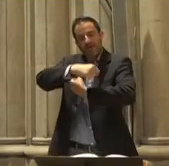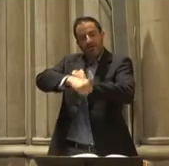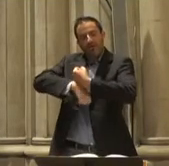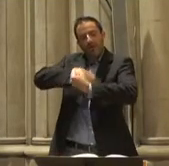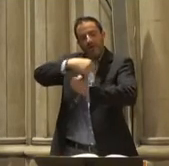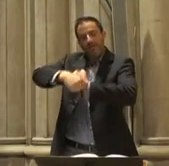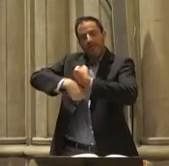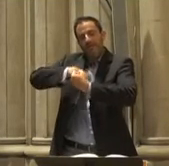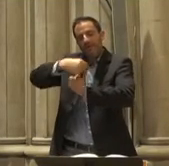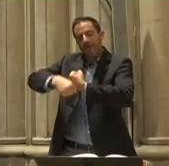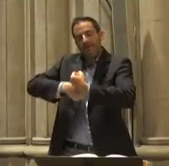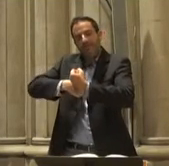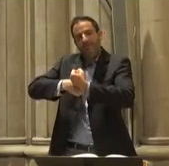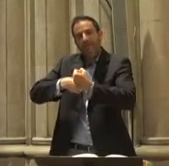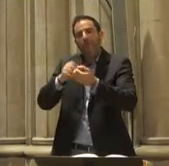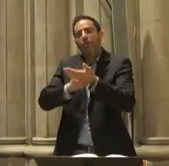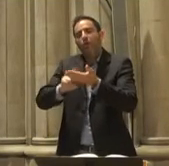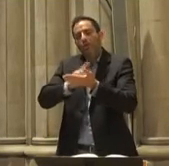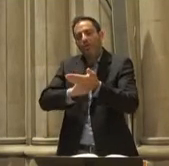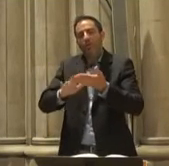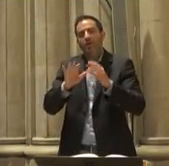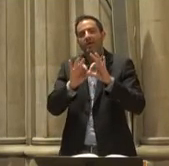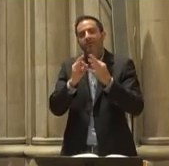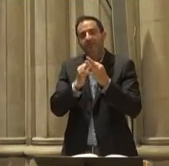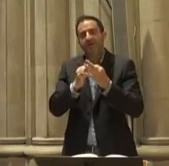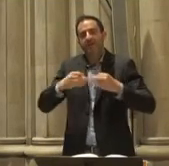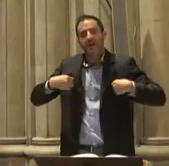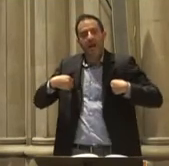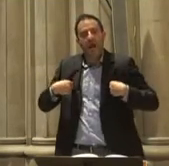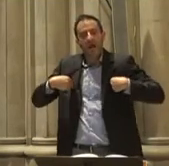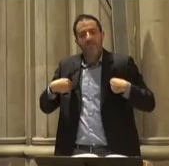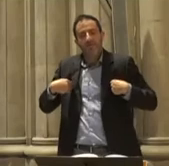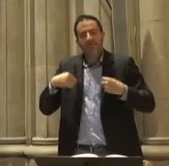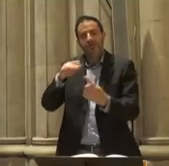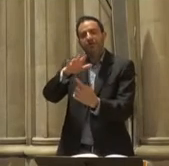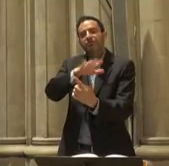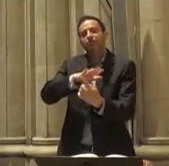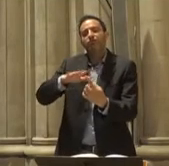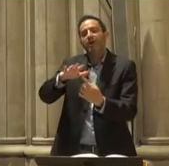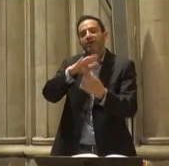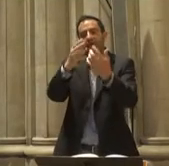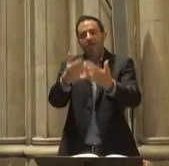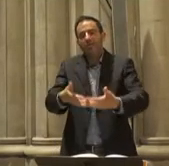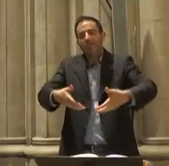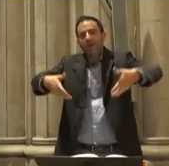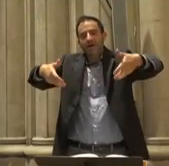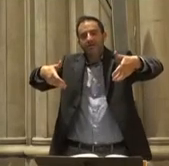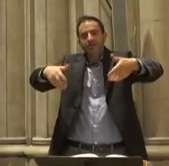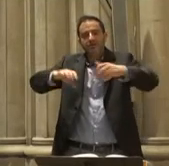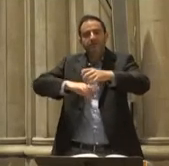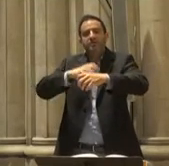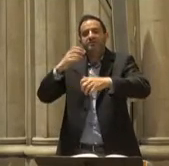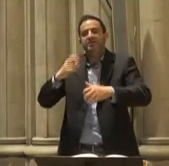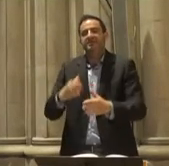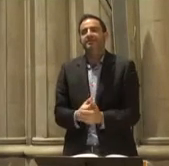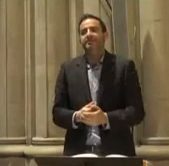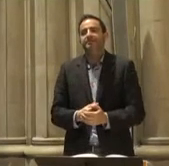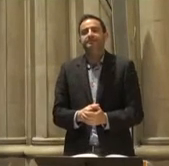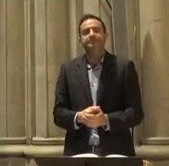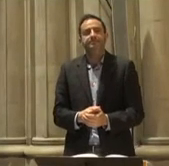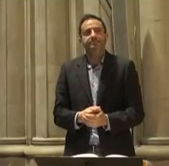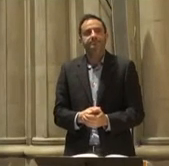swaddling clothes with holy family and animals surrounding the manger of Christmas.